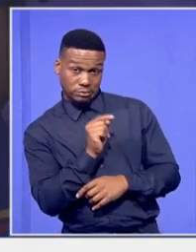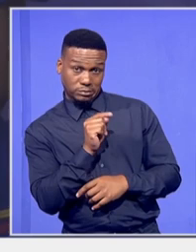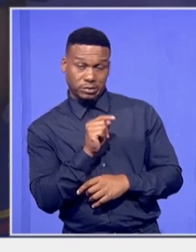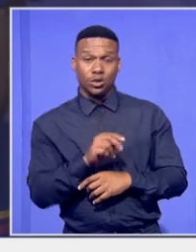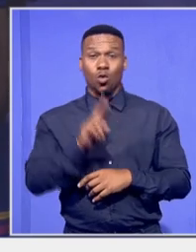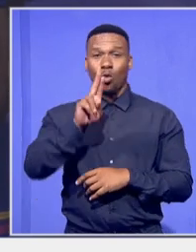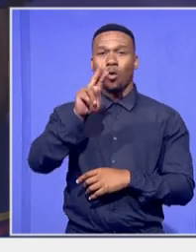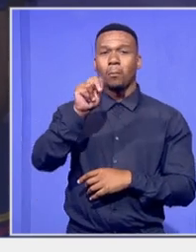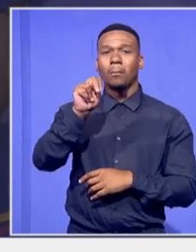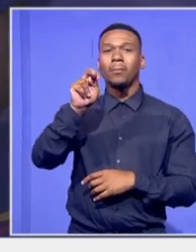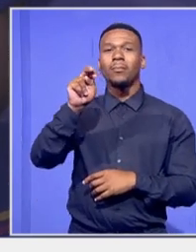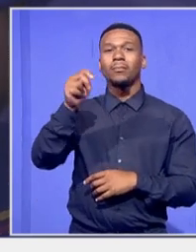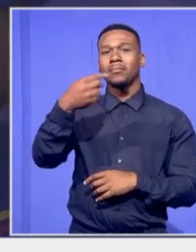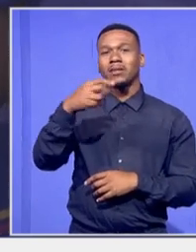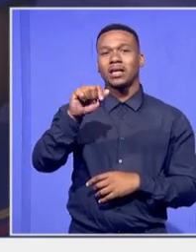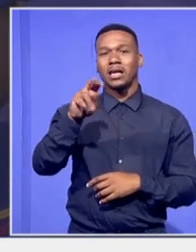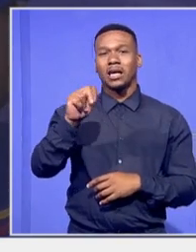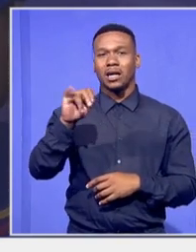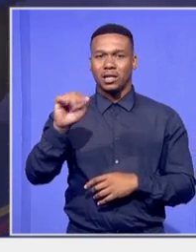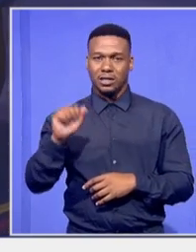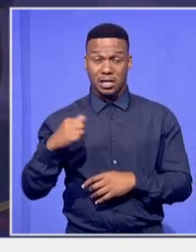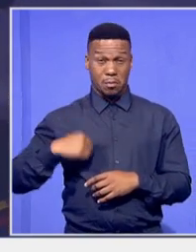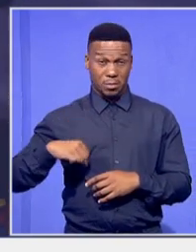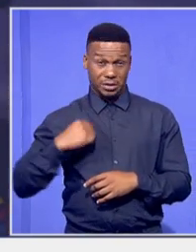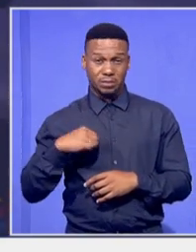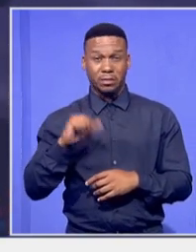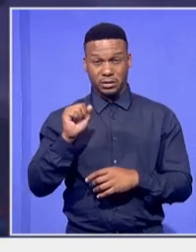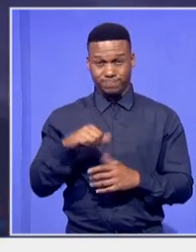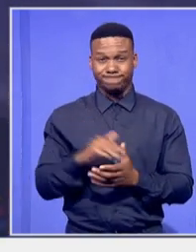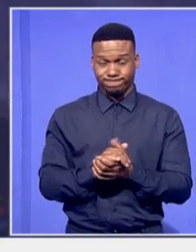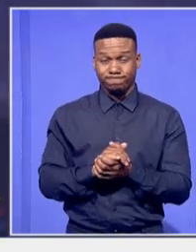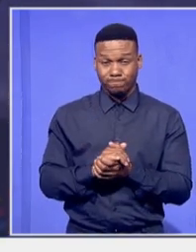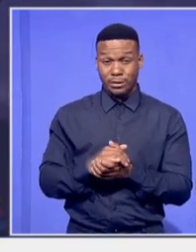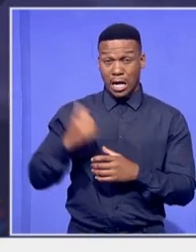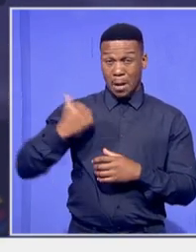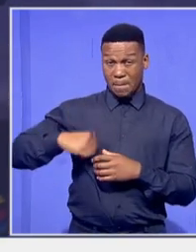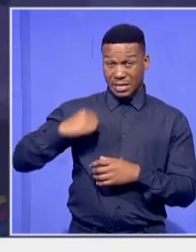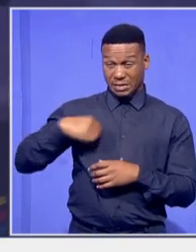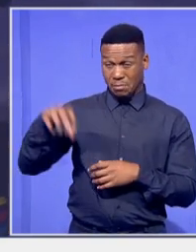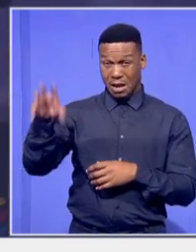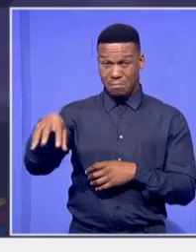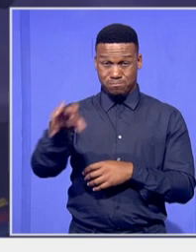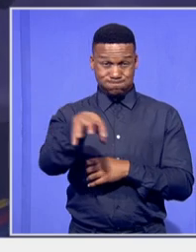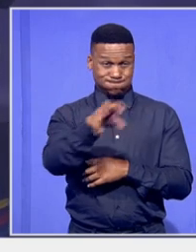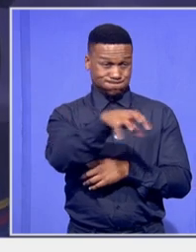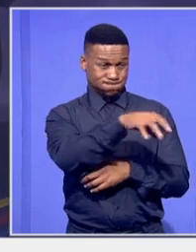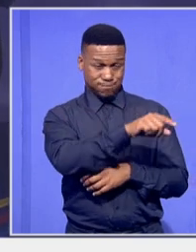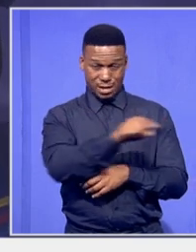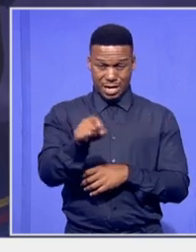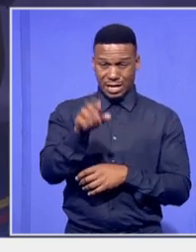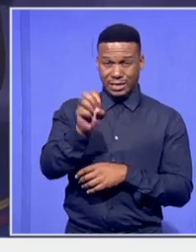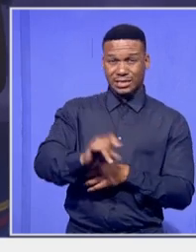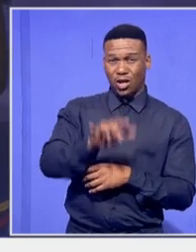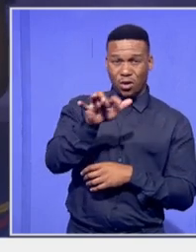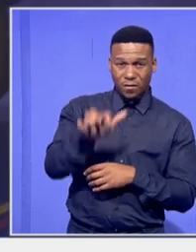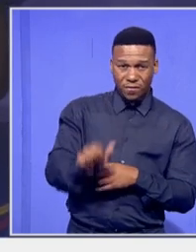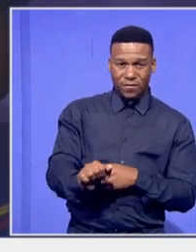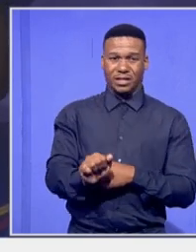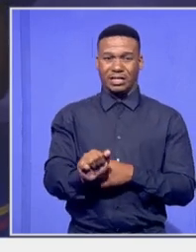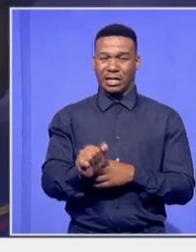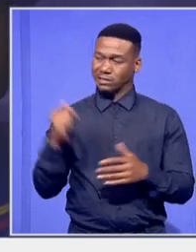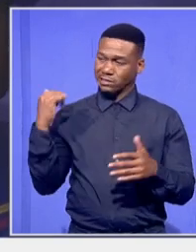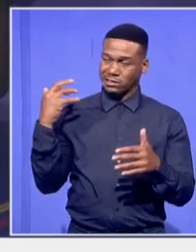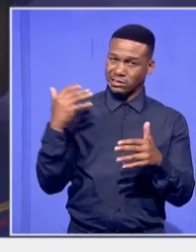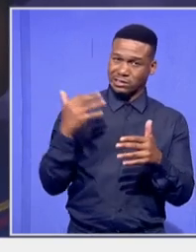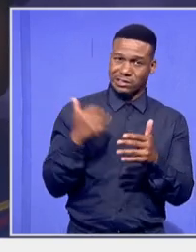Umgeni. In municipalities across South Africa, in diverse places over the past quarter century, the DA